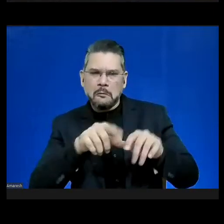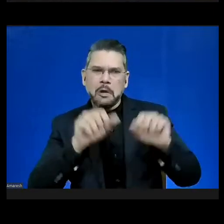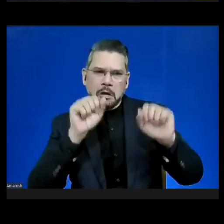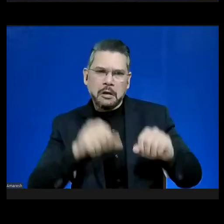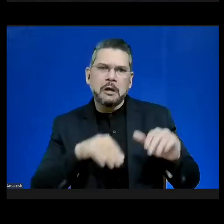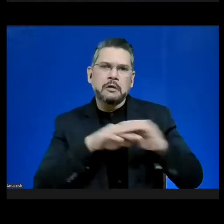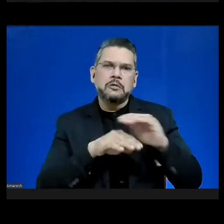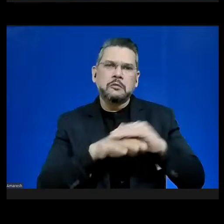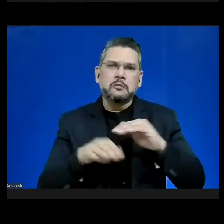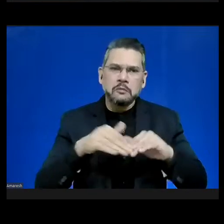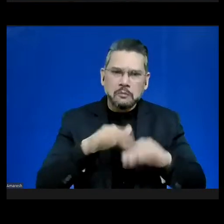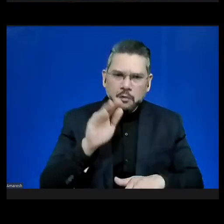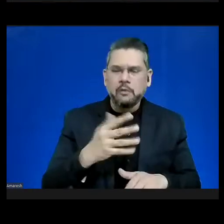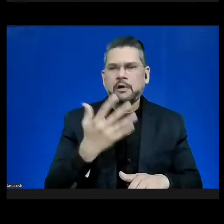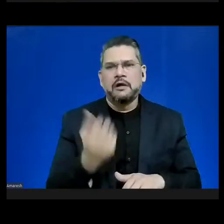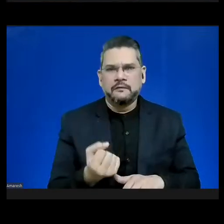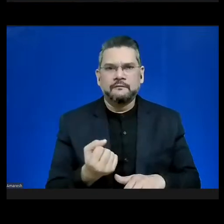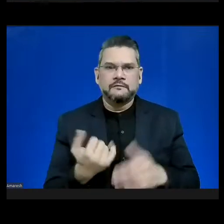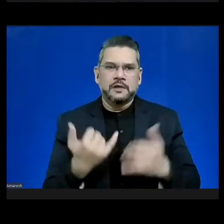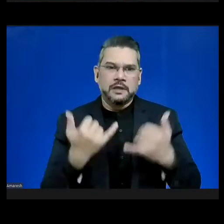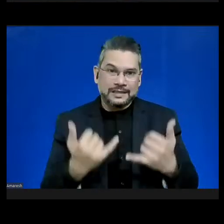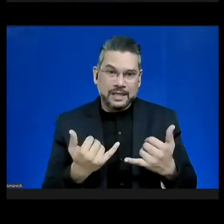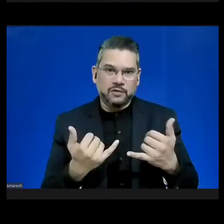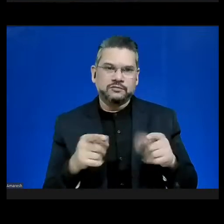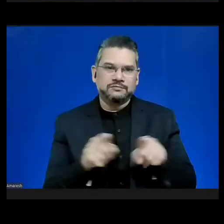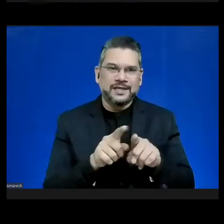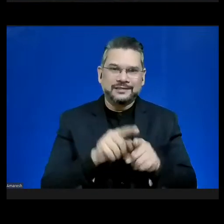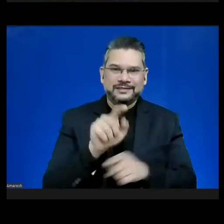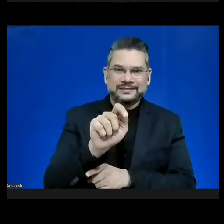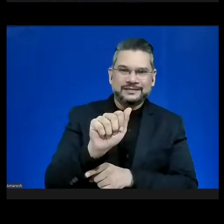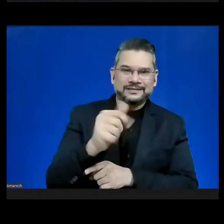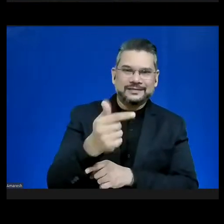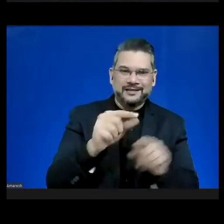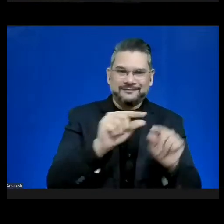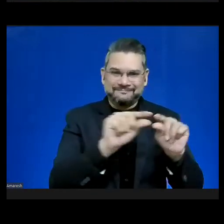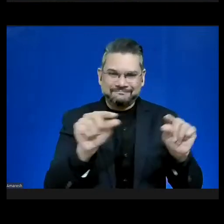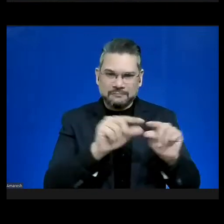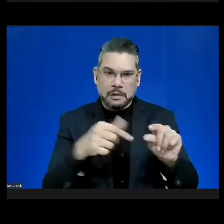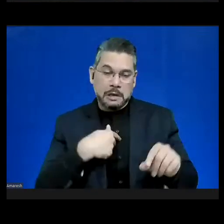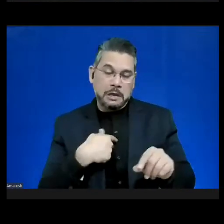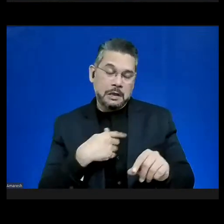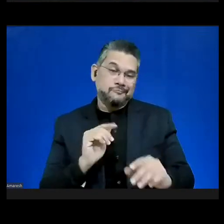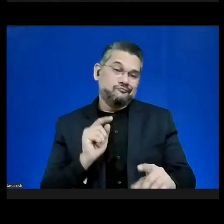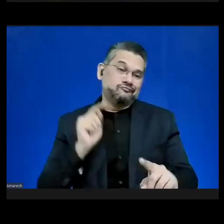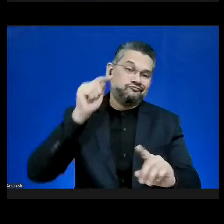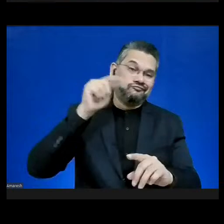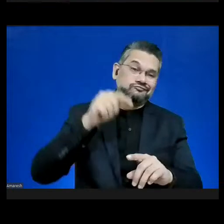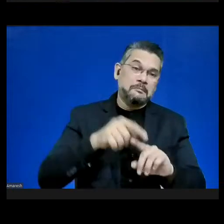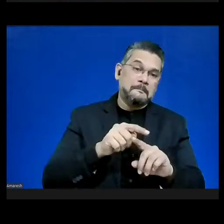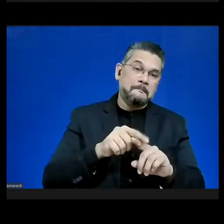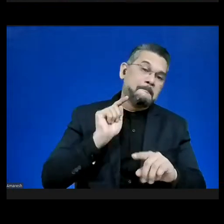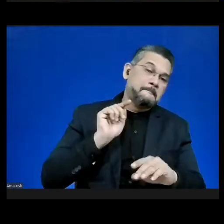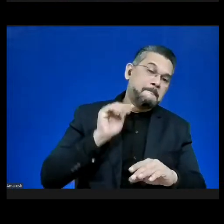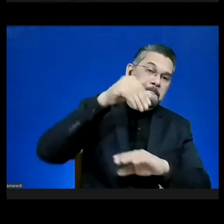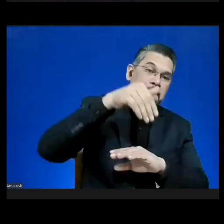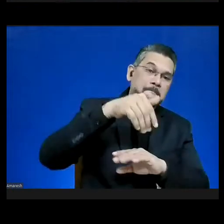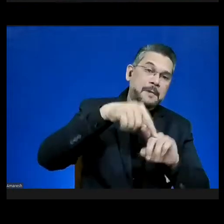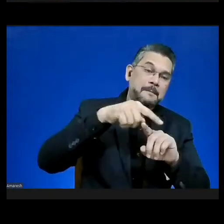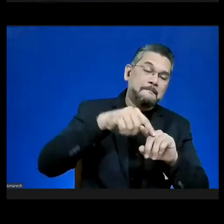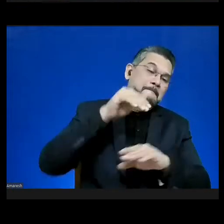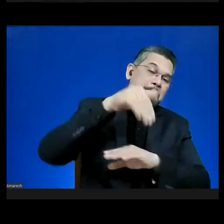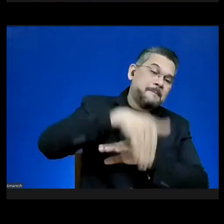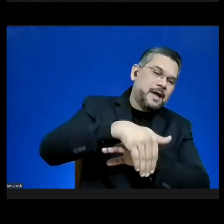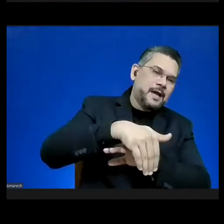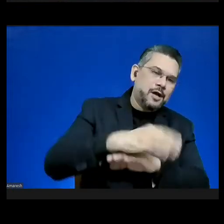does not need to be going into the coding or anything to do that. So that is something. In fact, while making